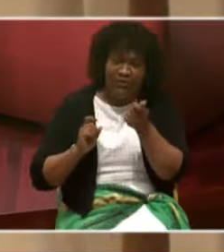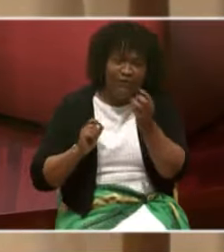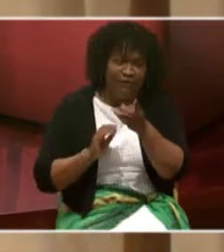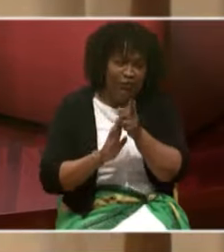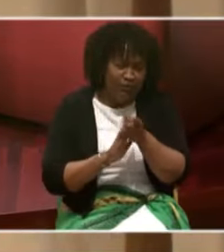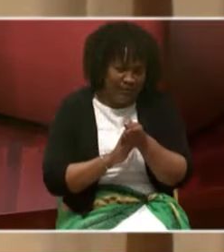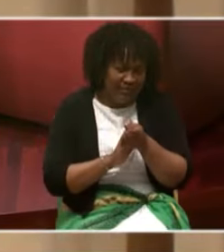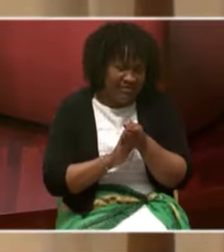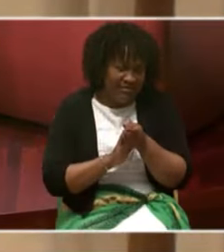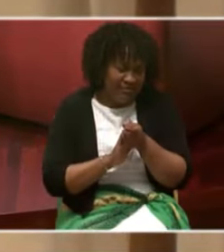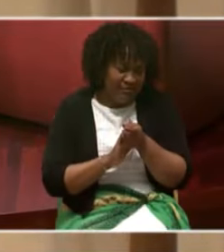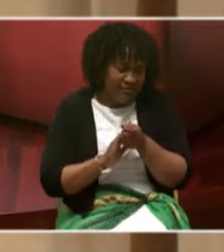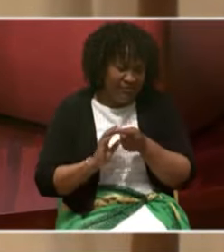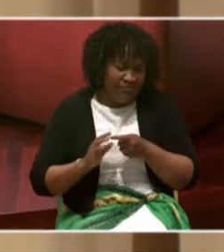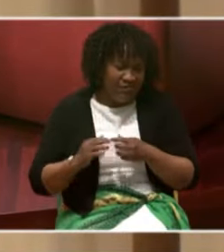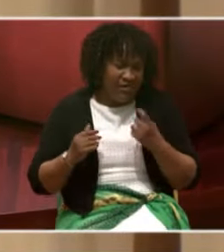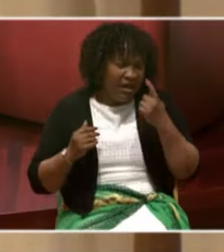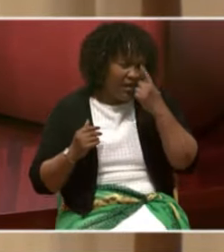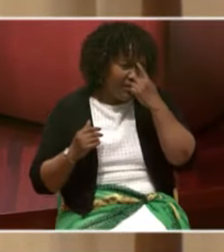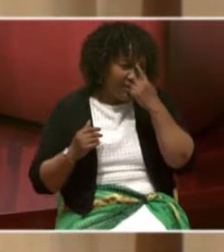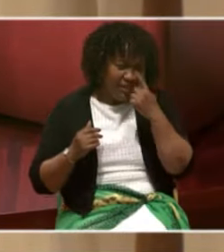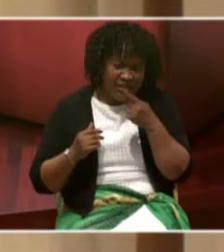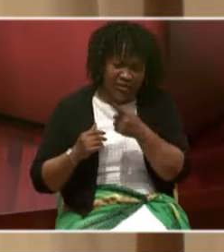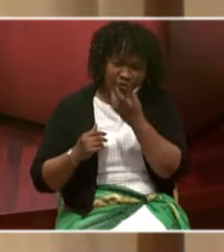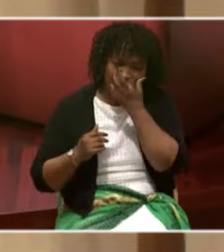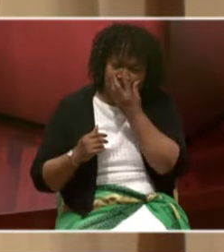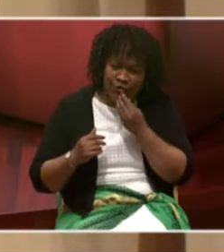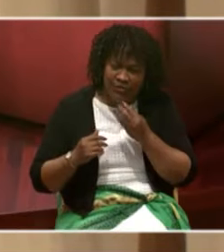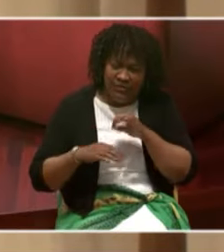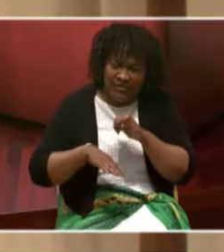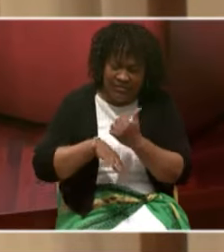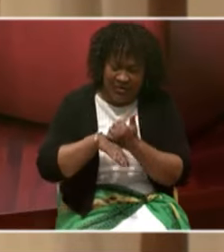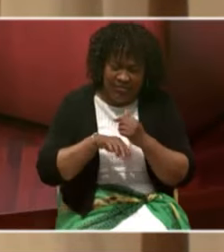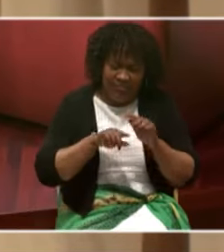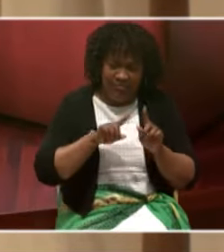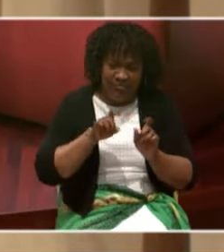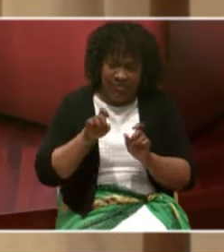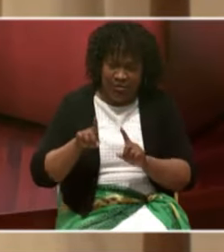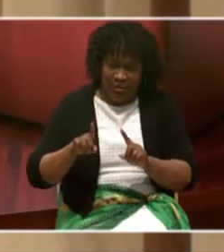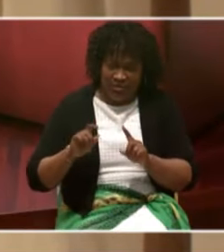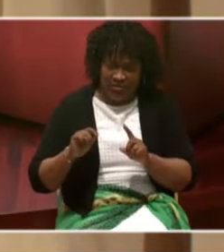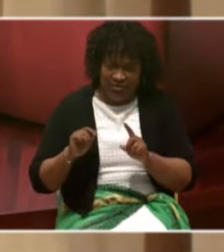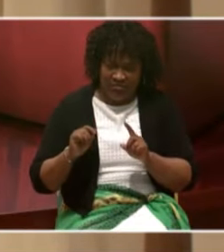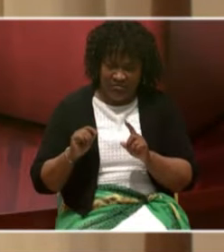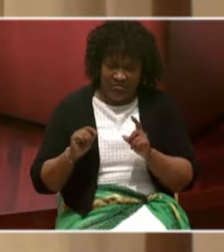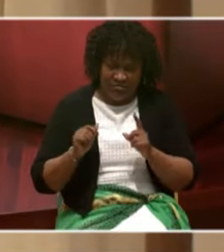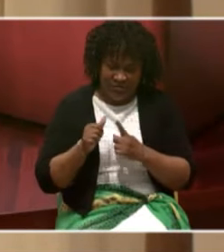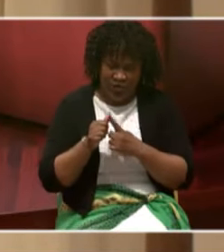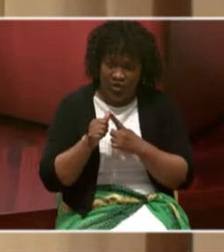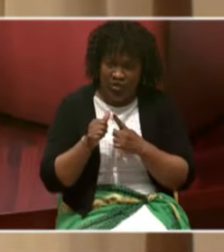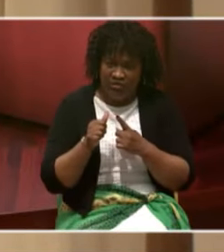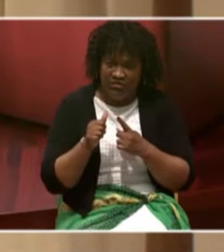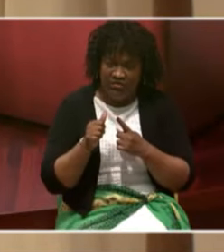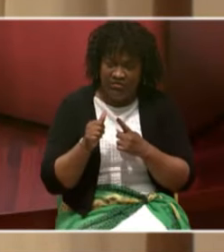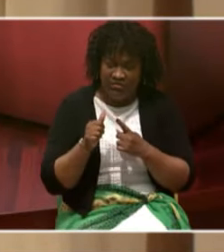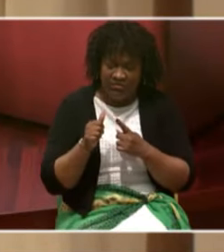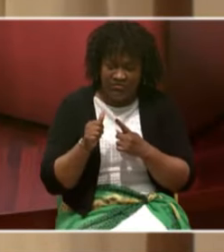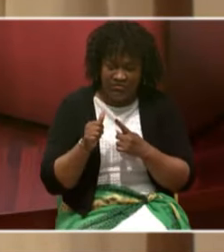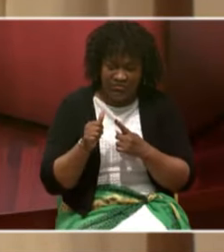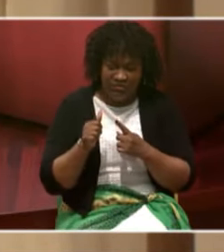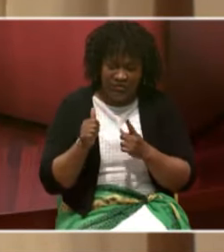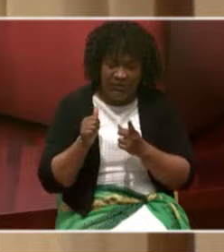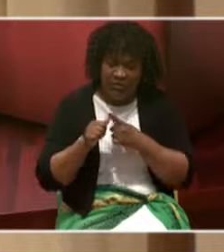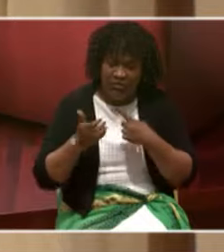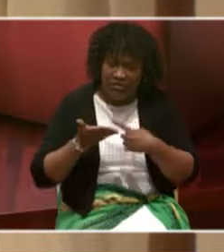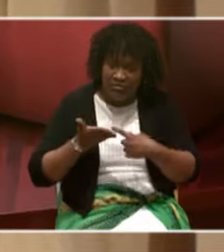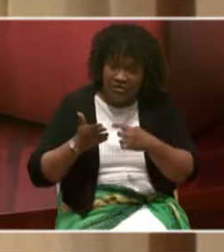in. We show a 14-minute film, mm-hmm, about what it was like growing up in the American South during the 40s